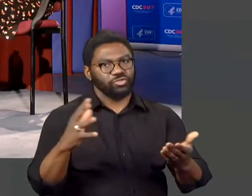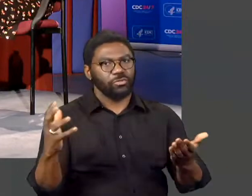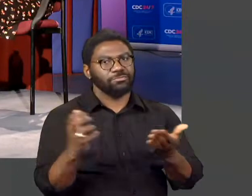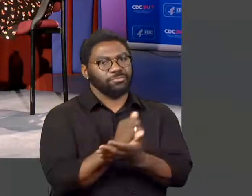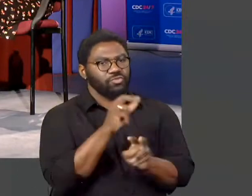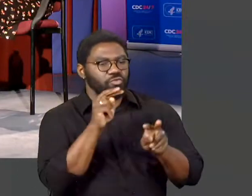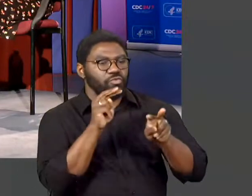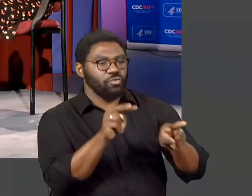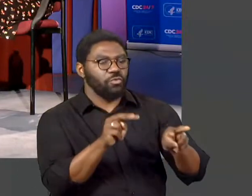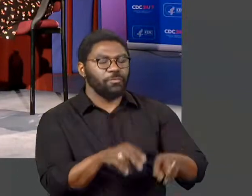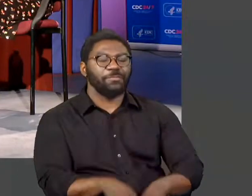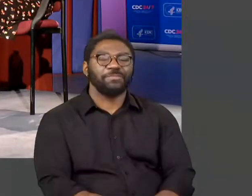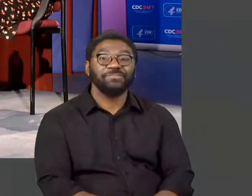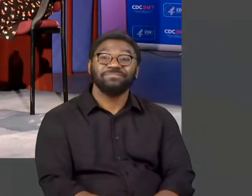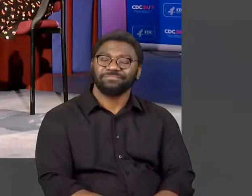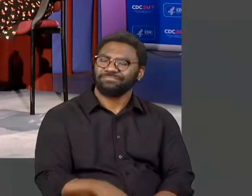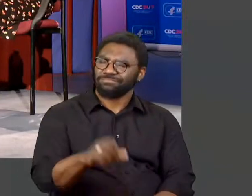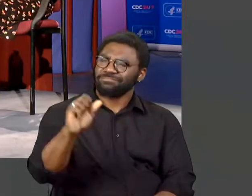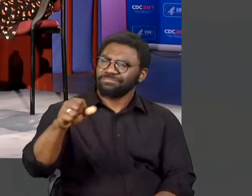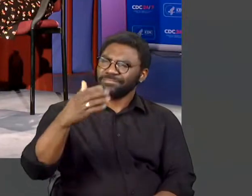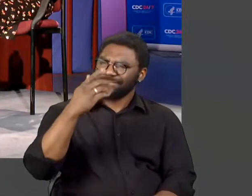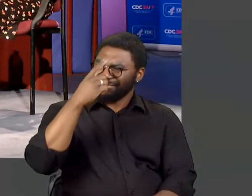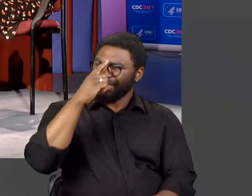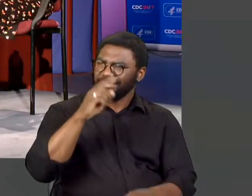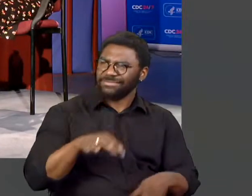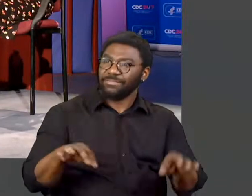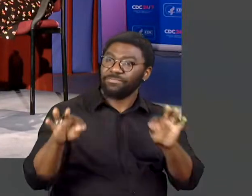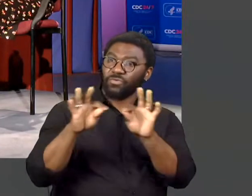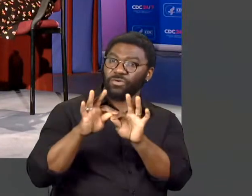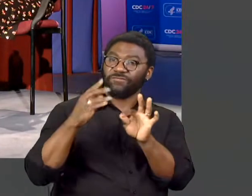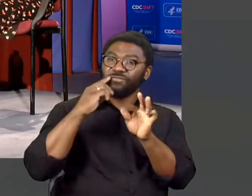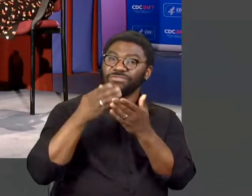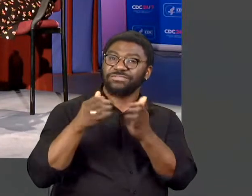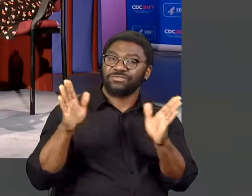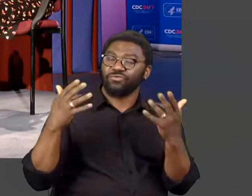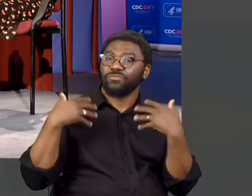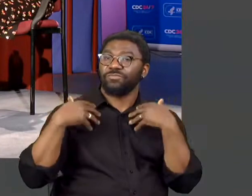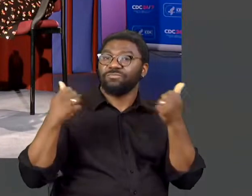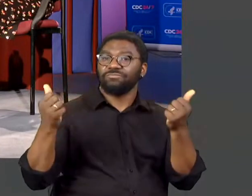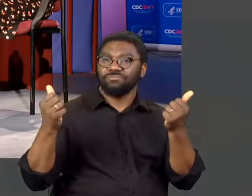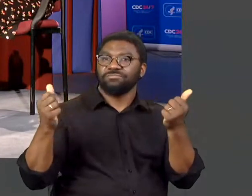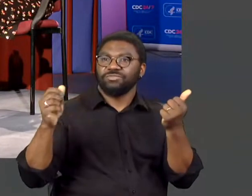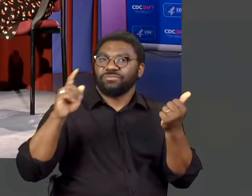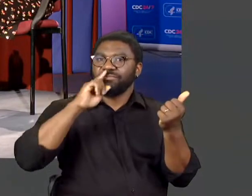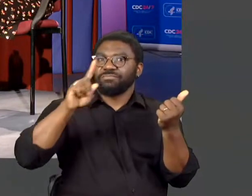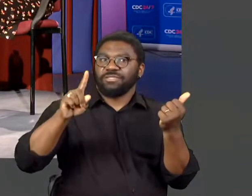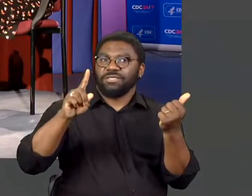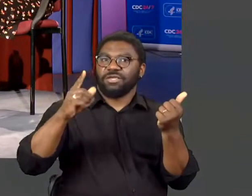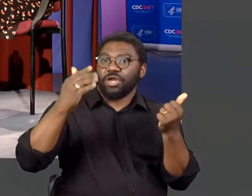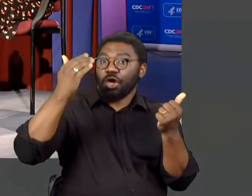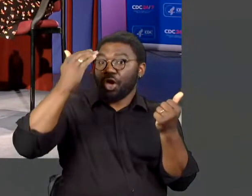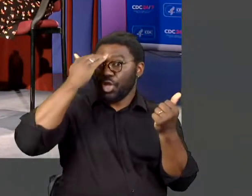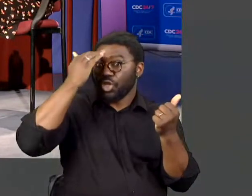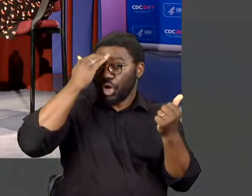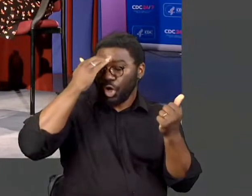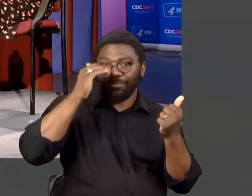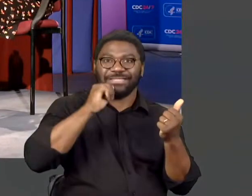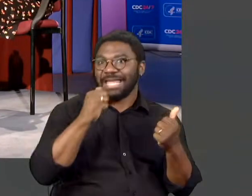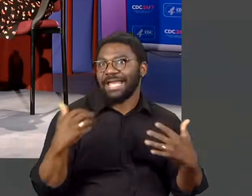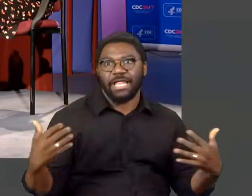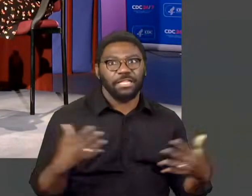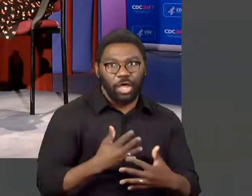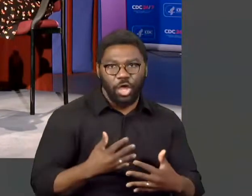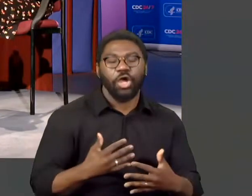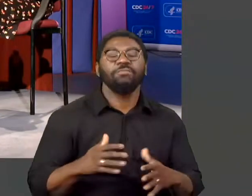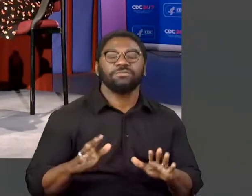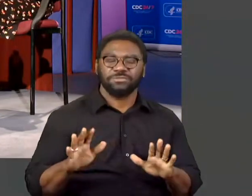important what you said with regard to being the general public being alert and not alarmed. So my question for you